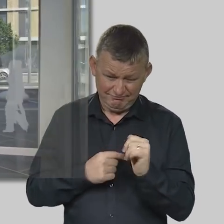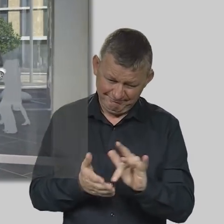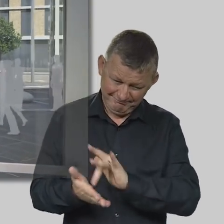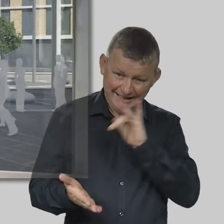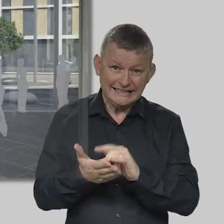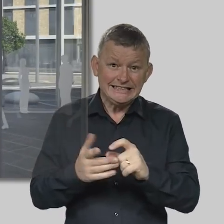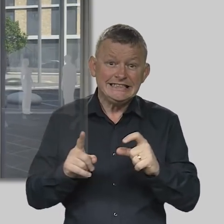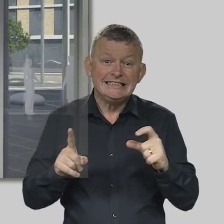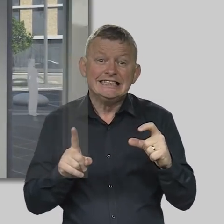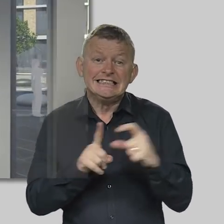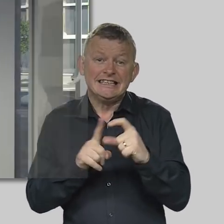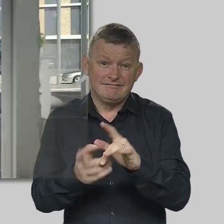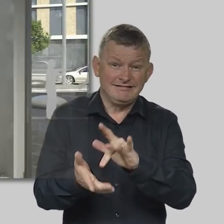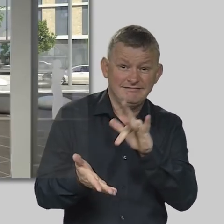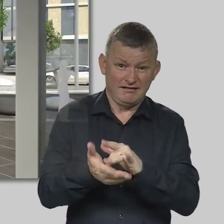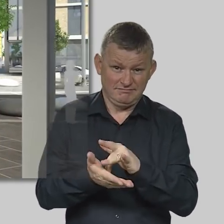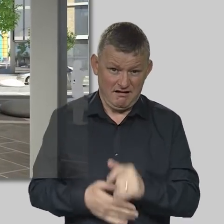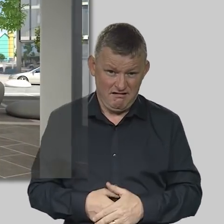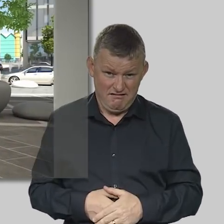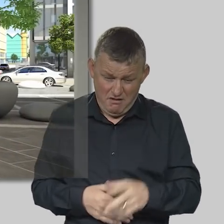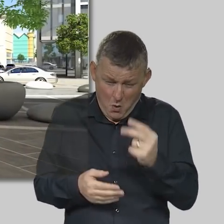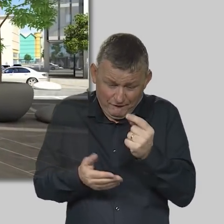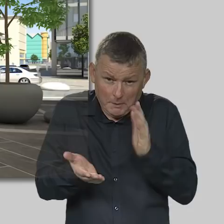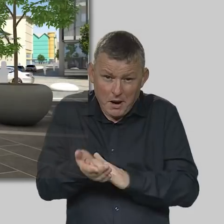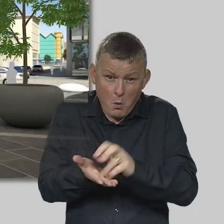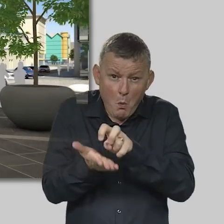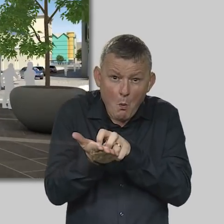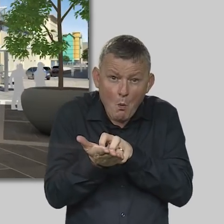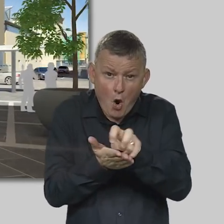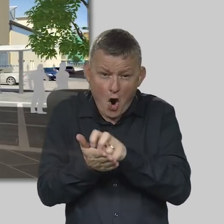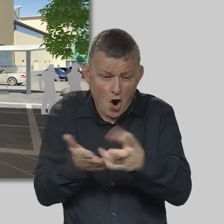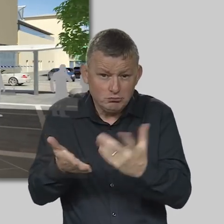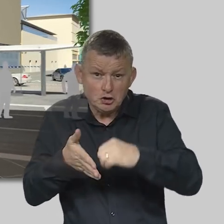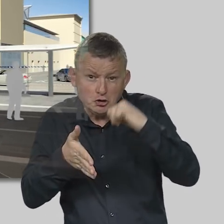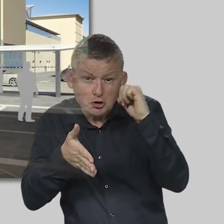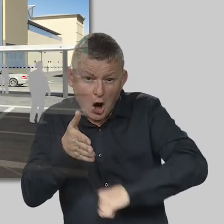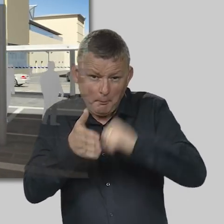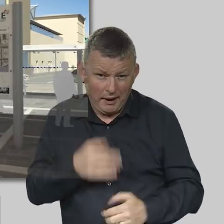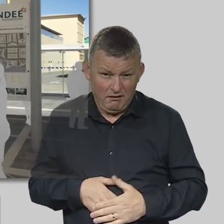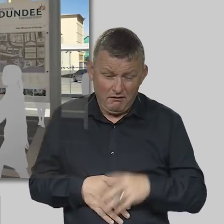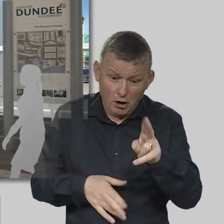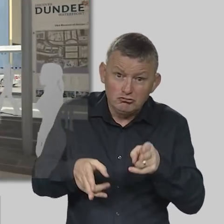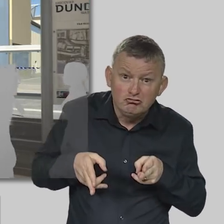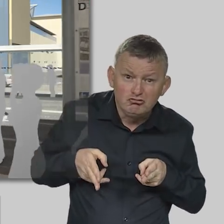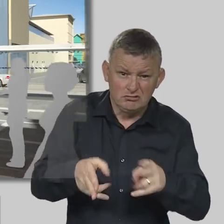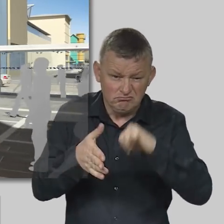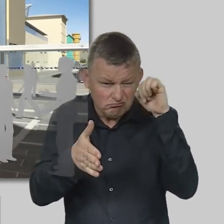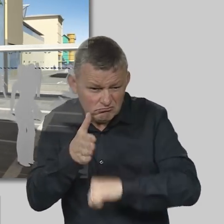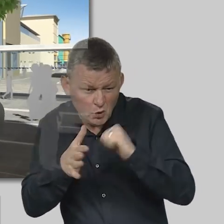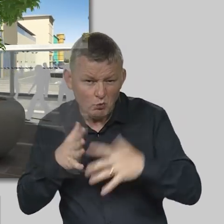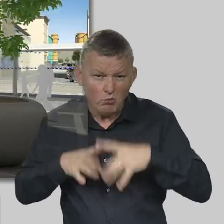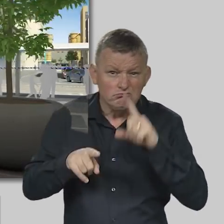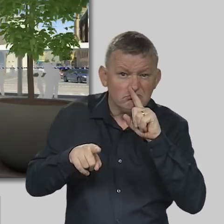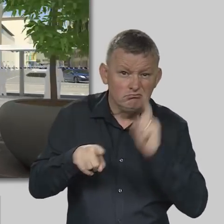heart of Dundee city centre. And from here, it is just a few minutes' walk to all the main shopping areas. There are high street fashion